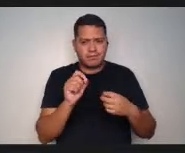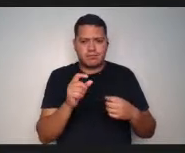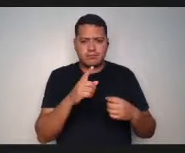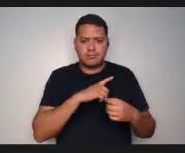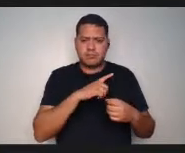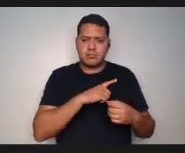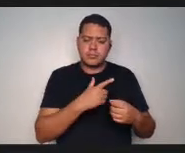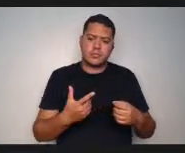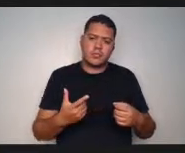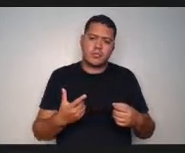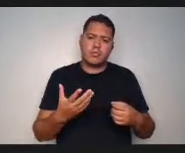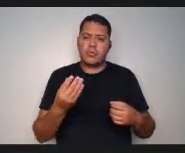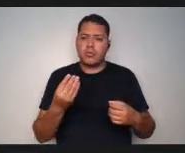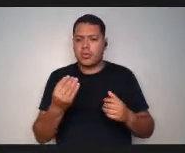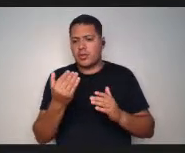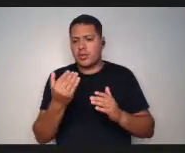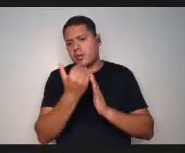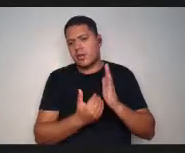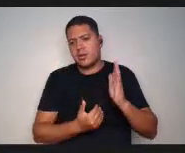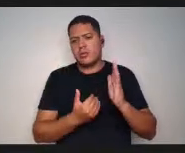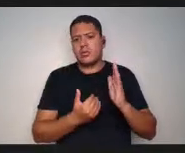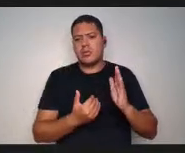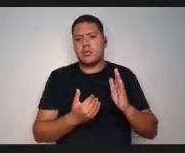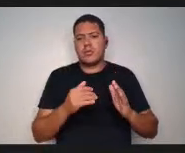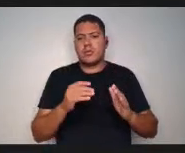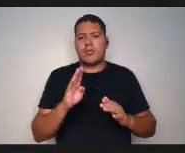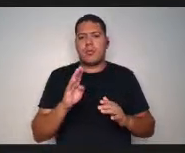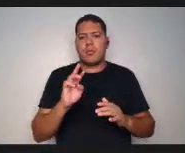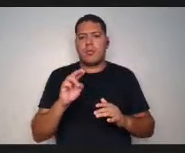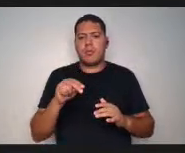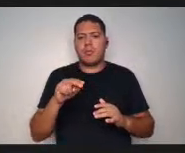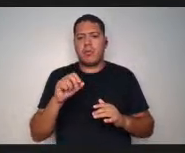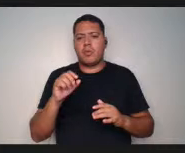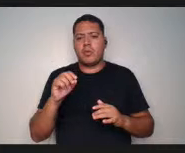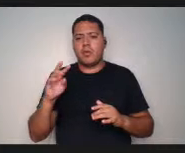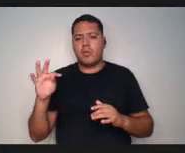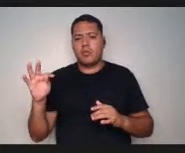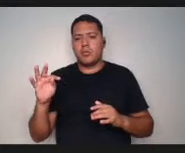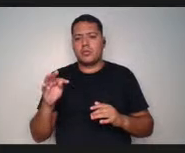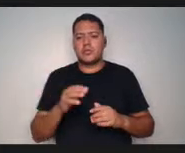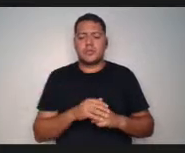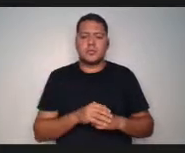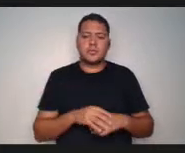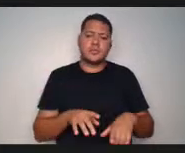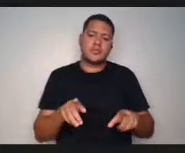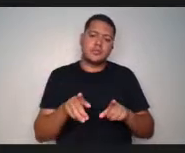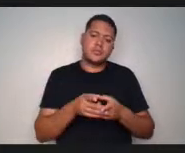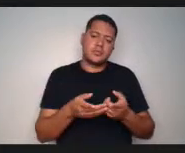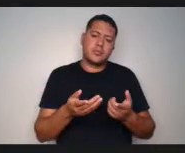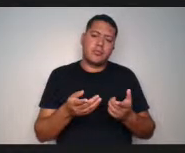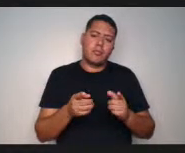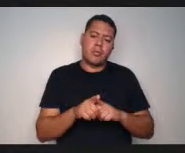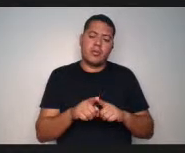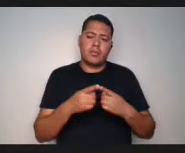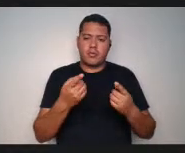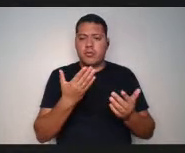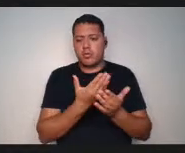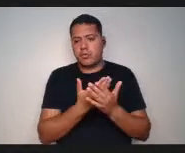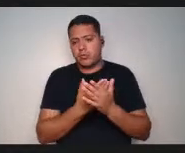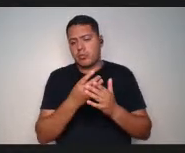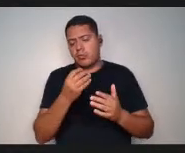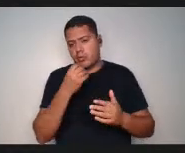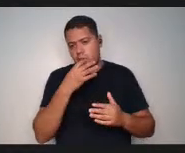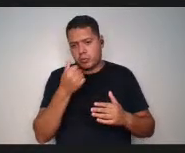burnout. So this is a highly successful study that's been published quite